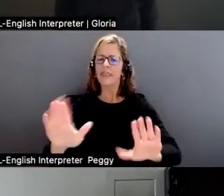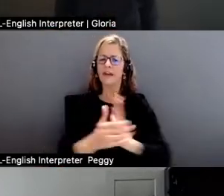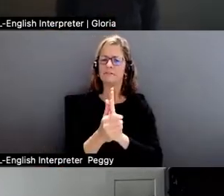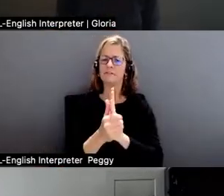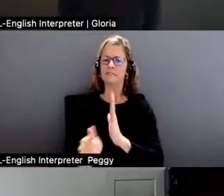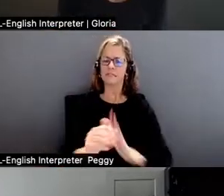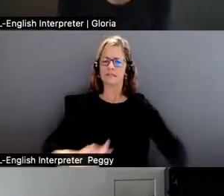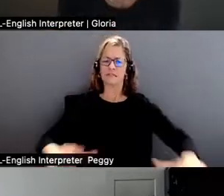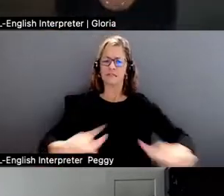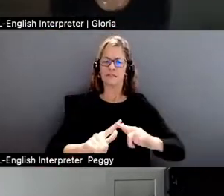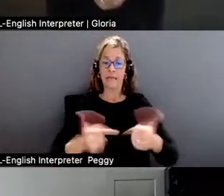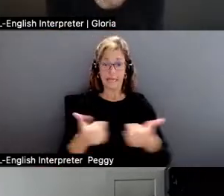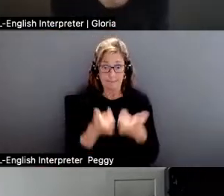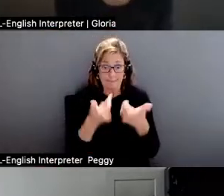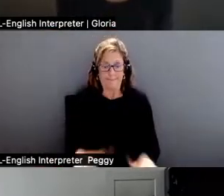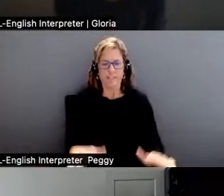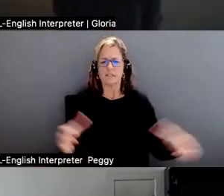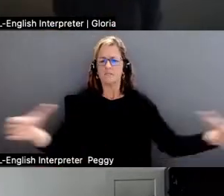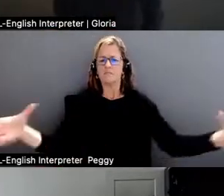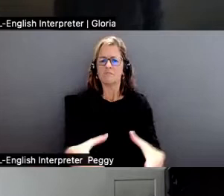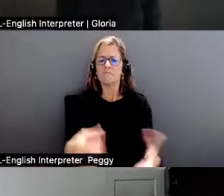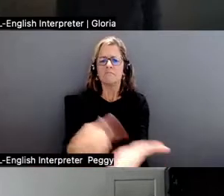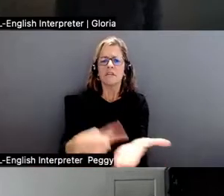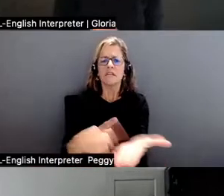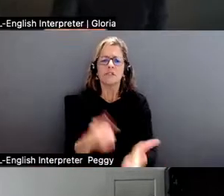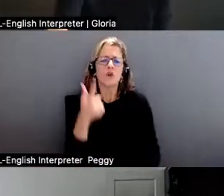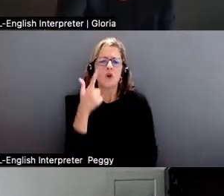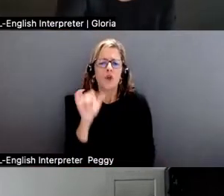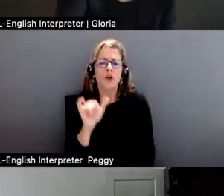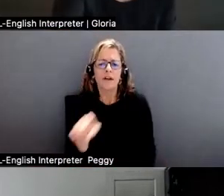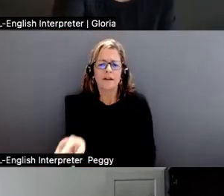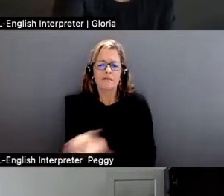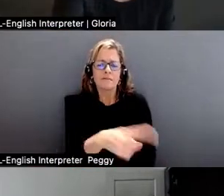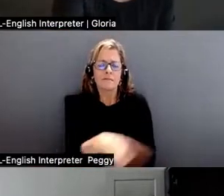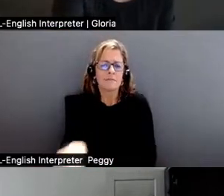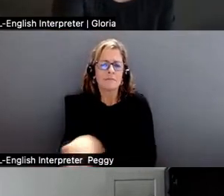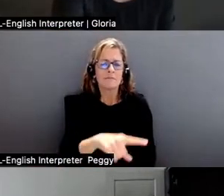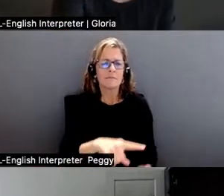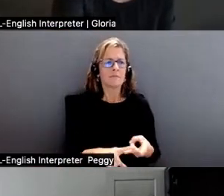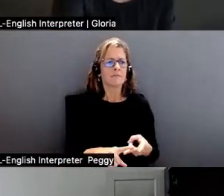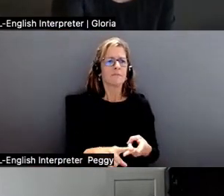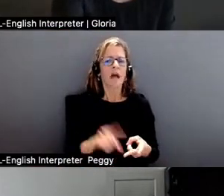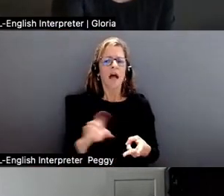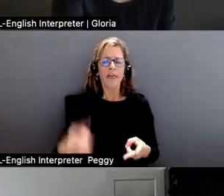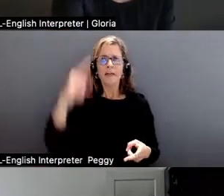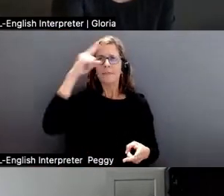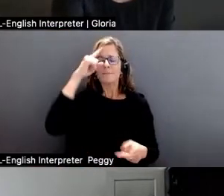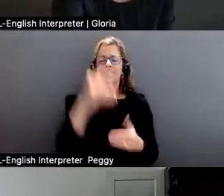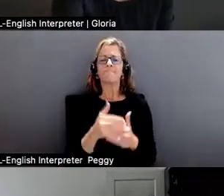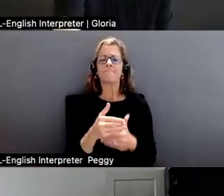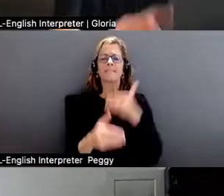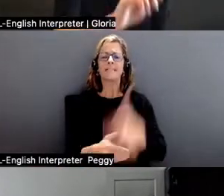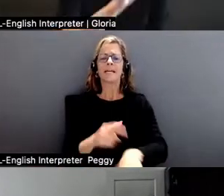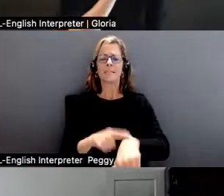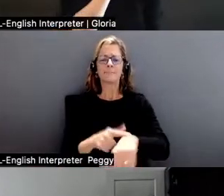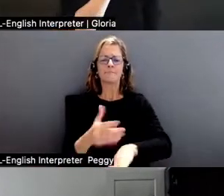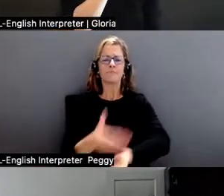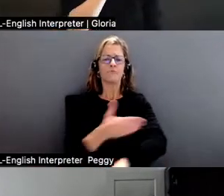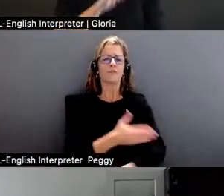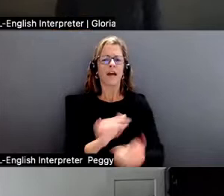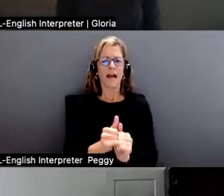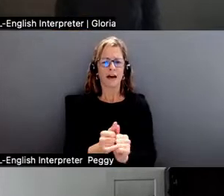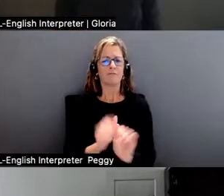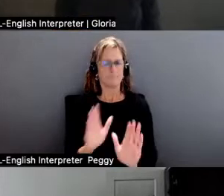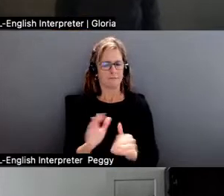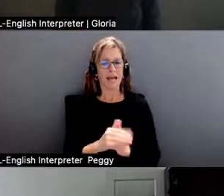post-game conversation? How do they think they need to approach the game differently to be more successful? And here's the big